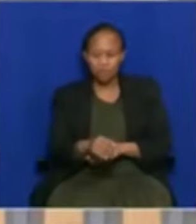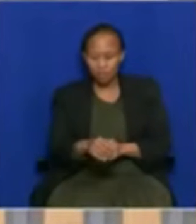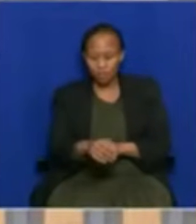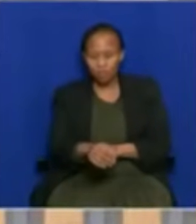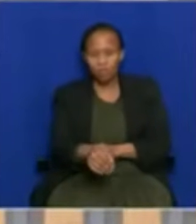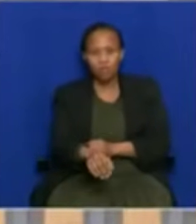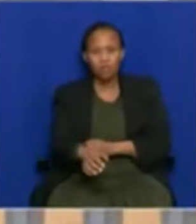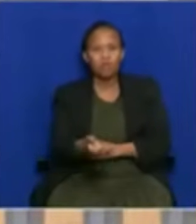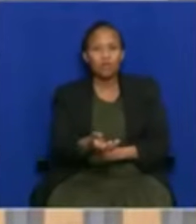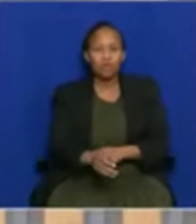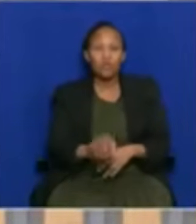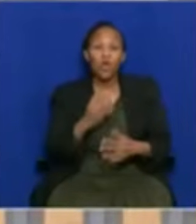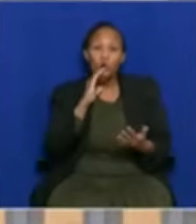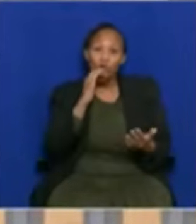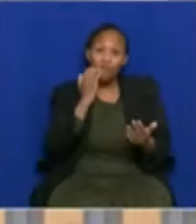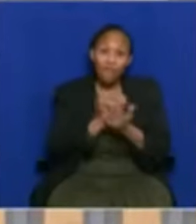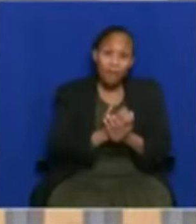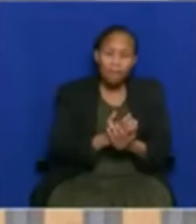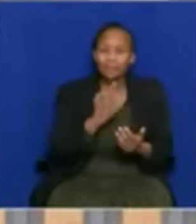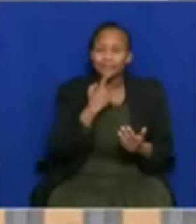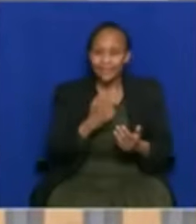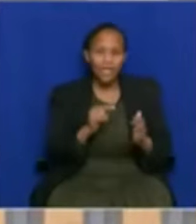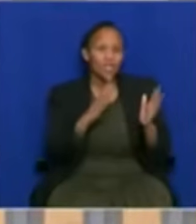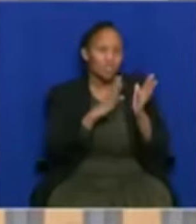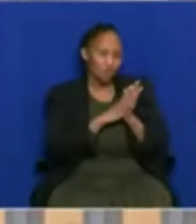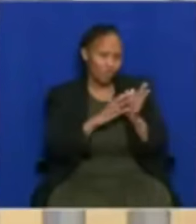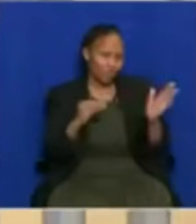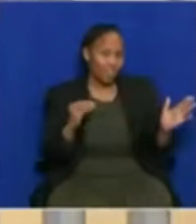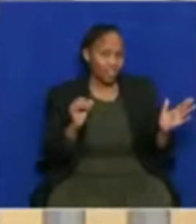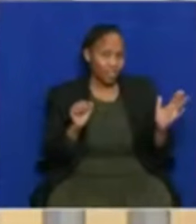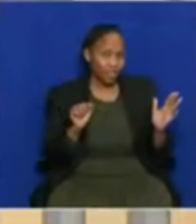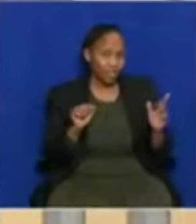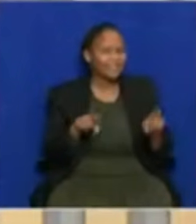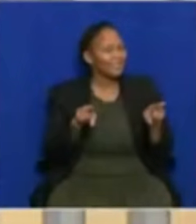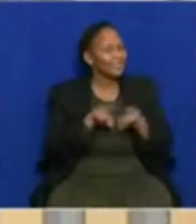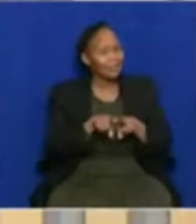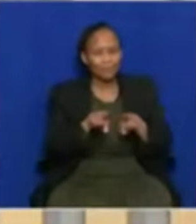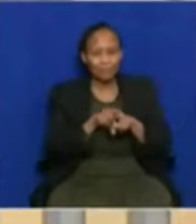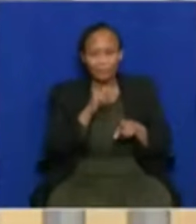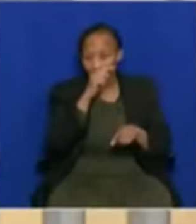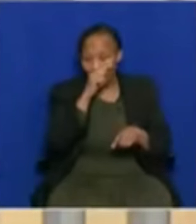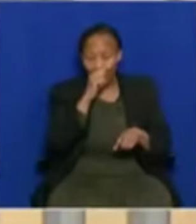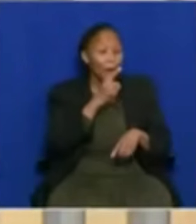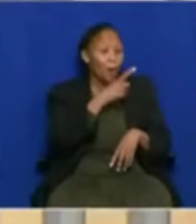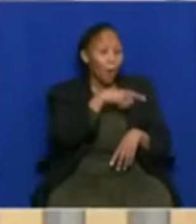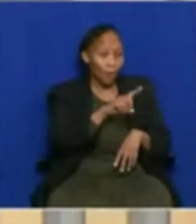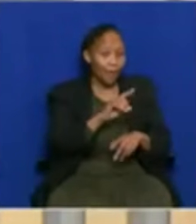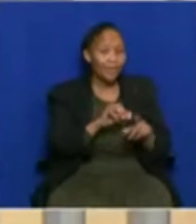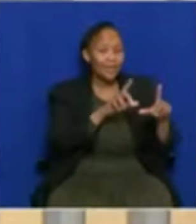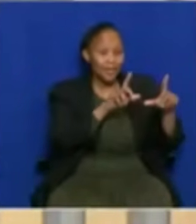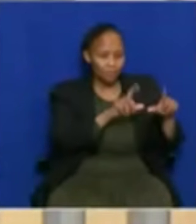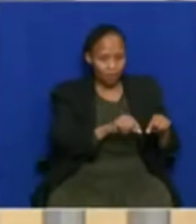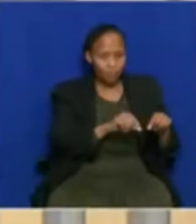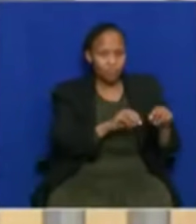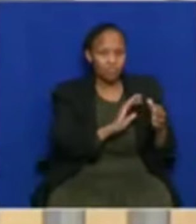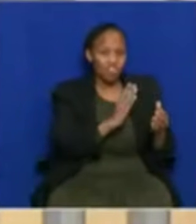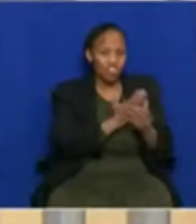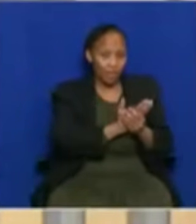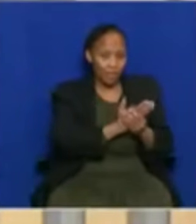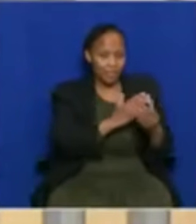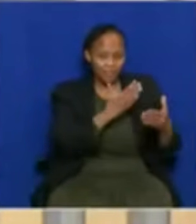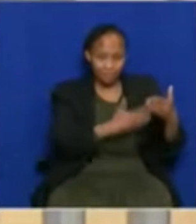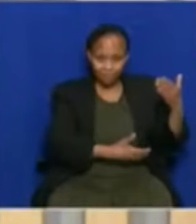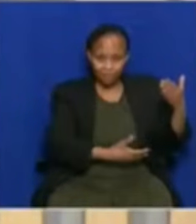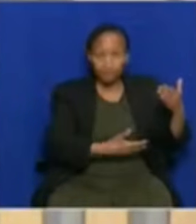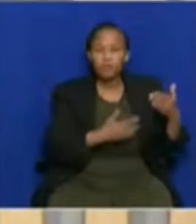the same thing, but in That's correct. Gauteng. It's the Cape Town dockets and the dockets that were Orlando or